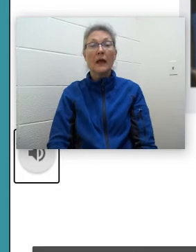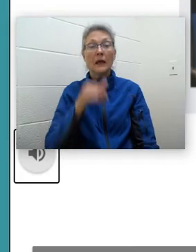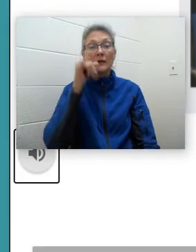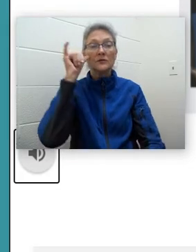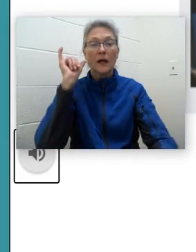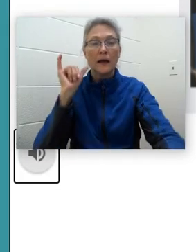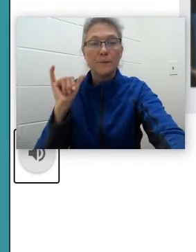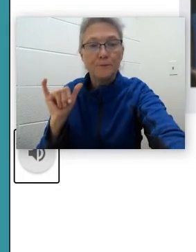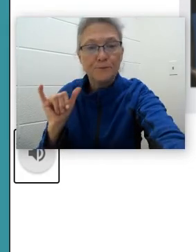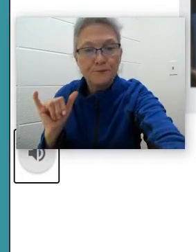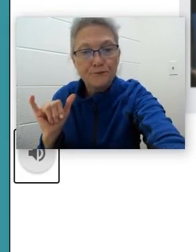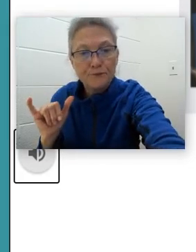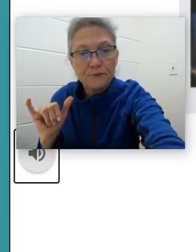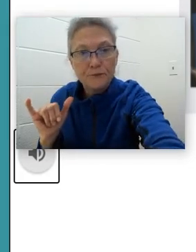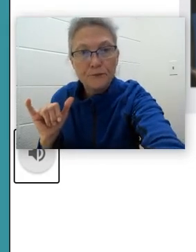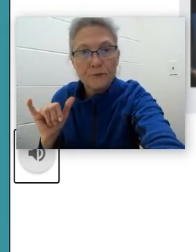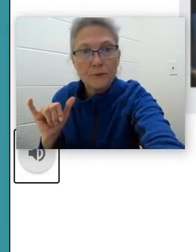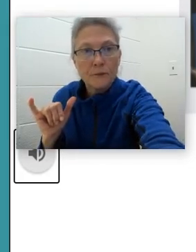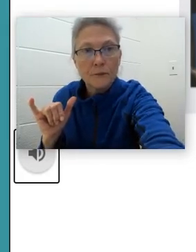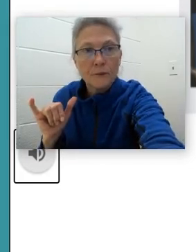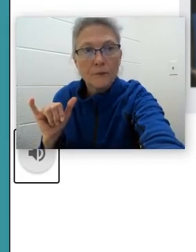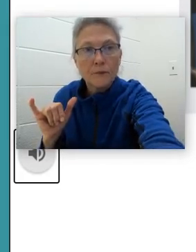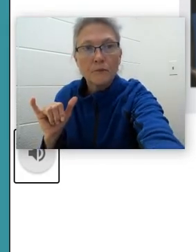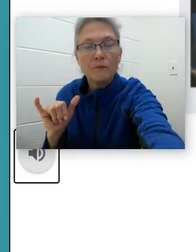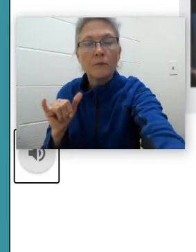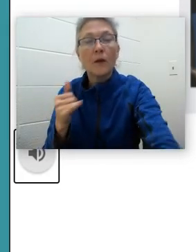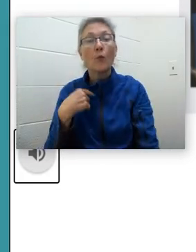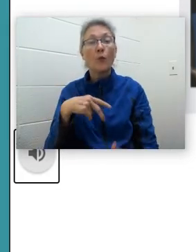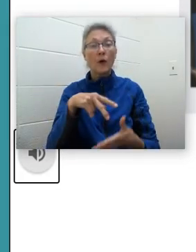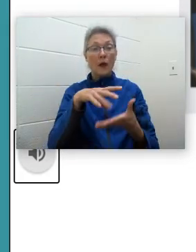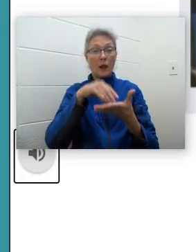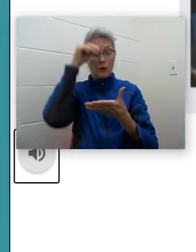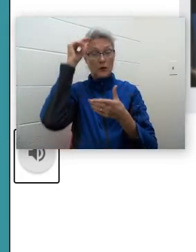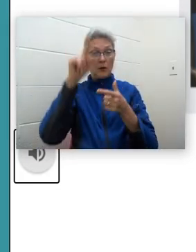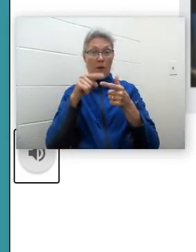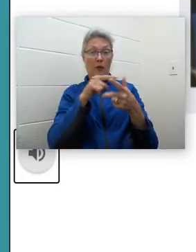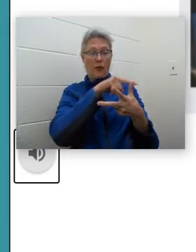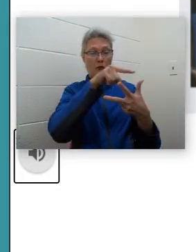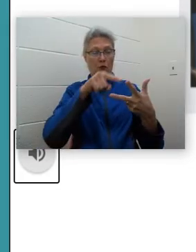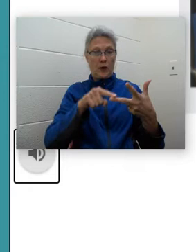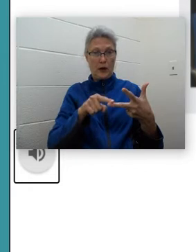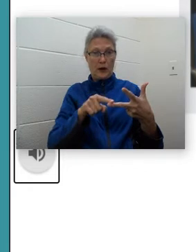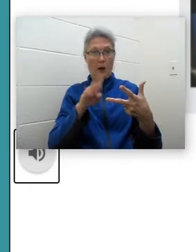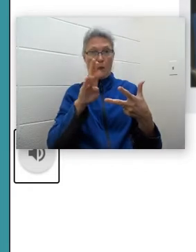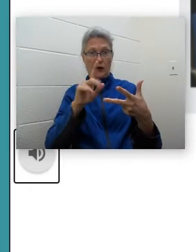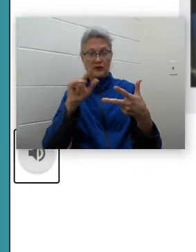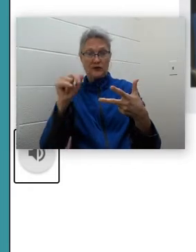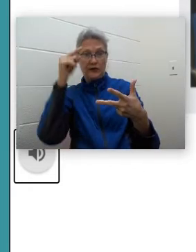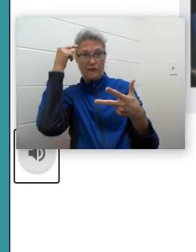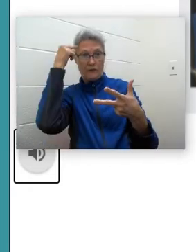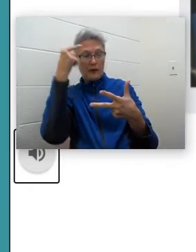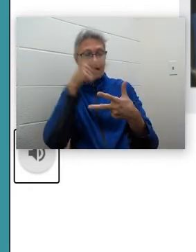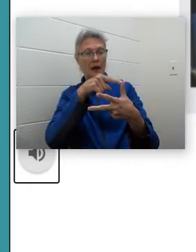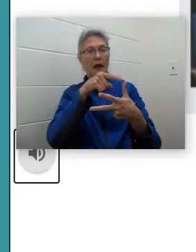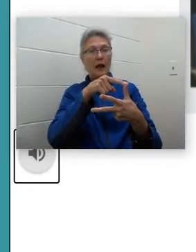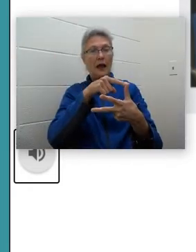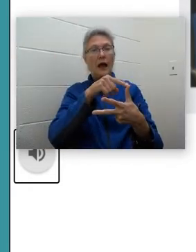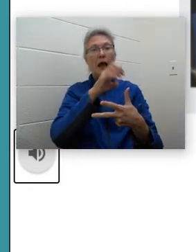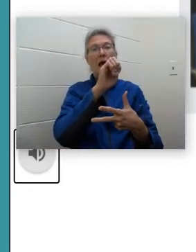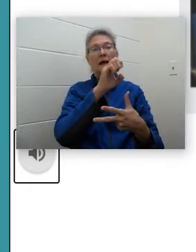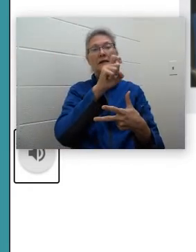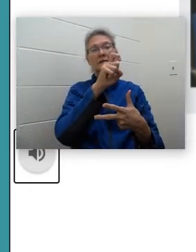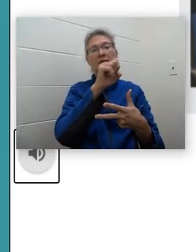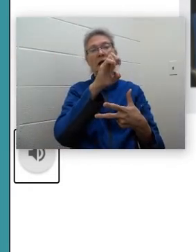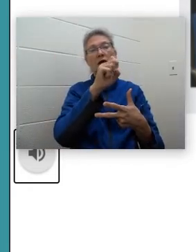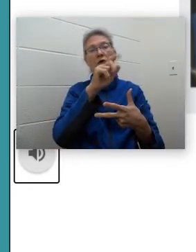Yesterday, we read through the three branches of government and what they are responsible for. We read through the executive branch, legislative branch,